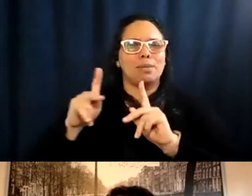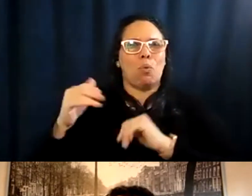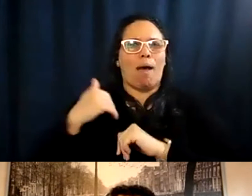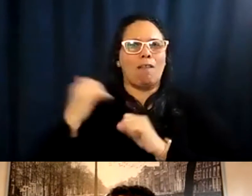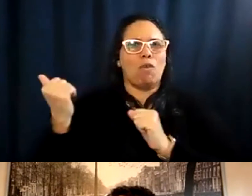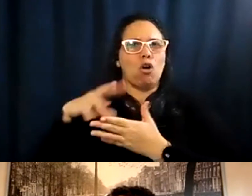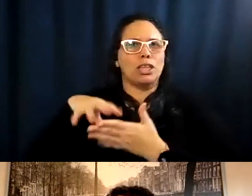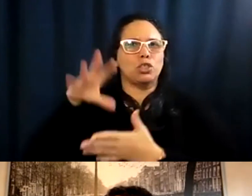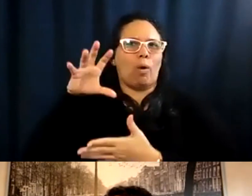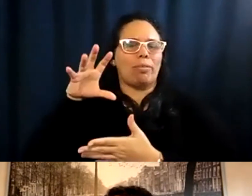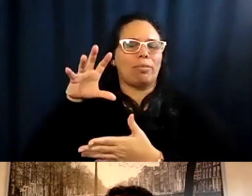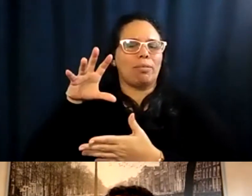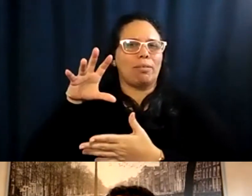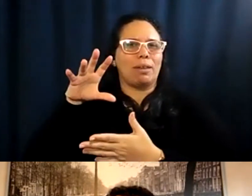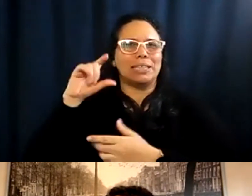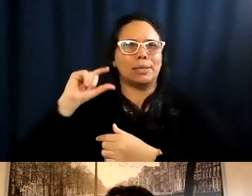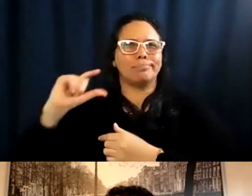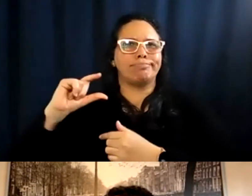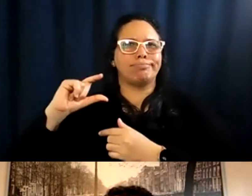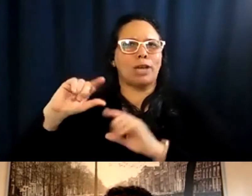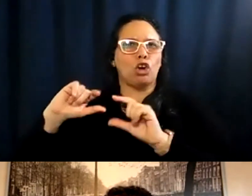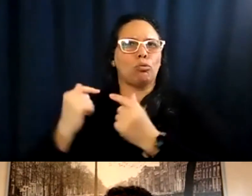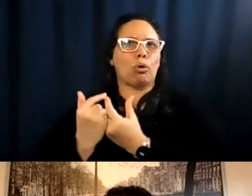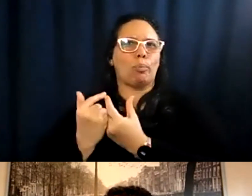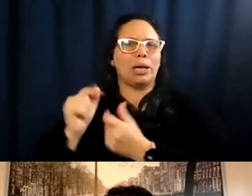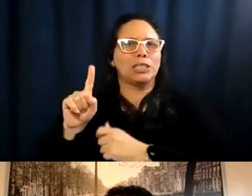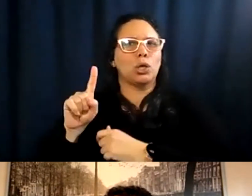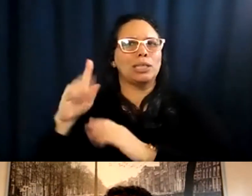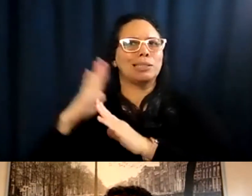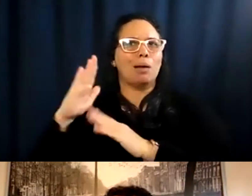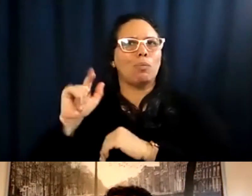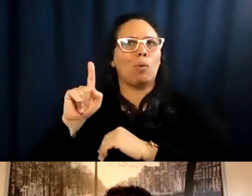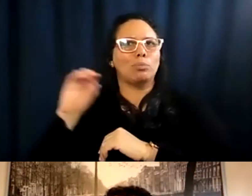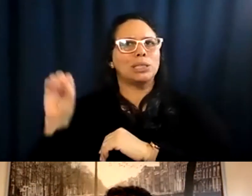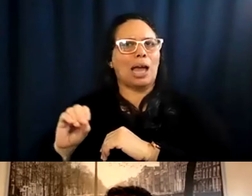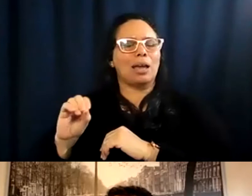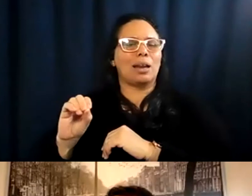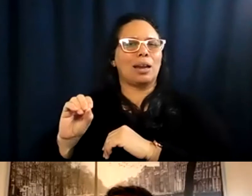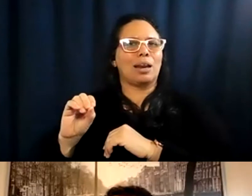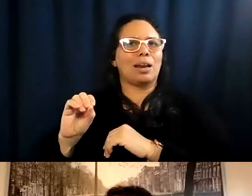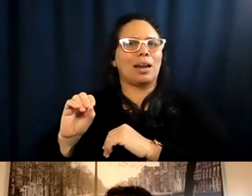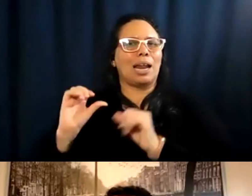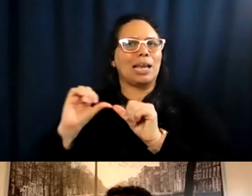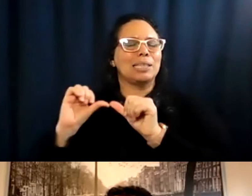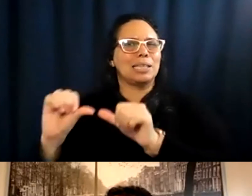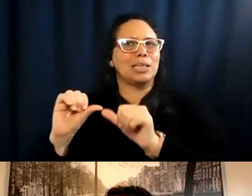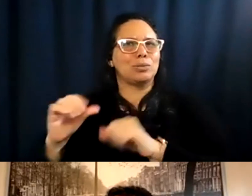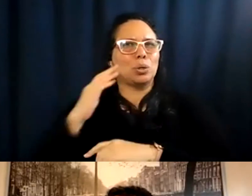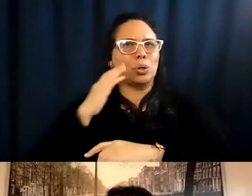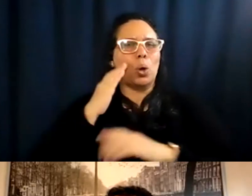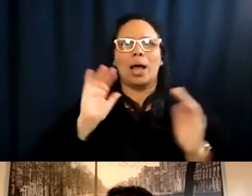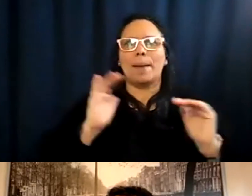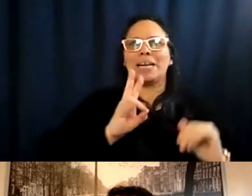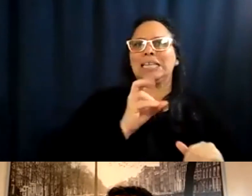like multimillionaires. It's like this small group of the 1%, like it's the 1% that like keep getting the 1%. It's like that quote where it's like the rich